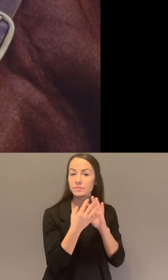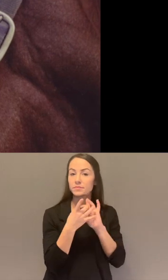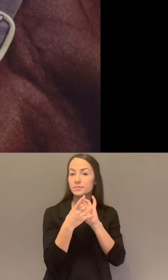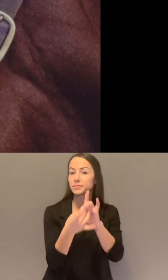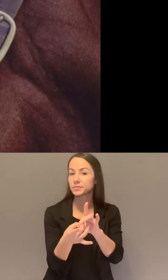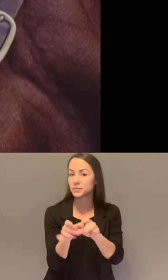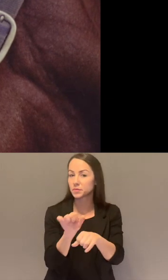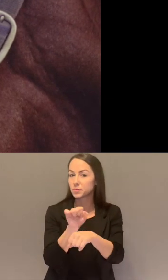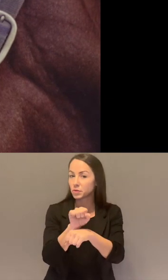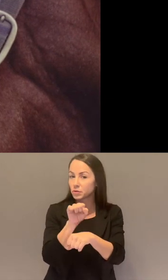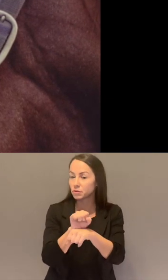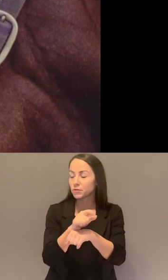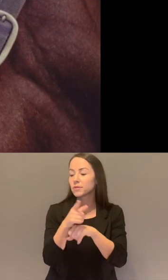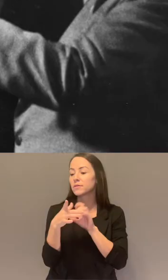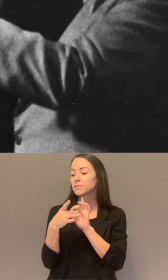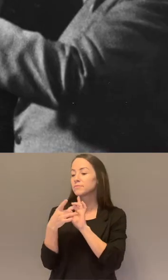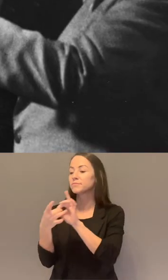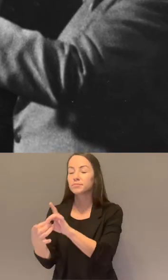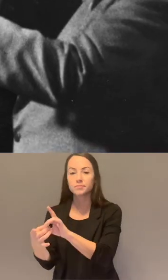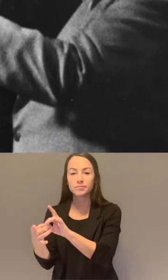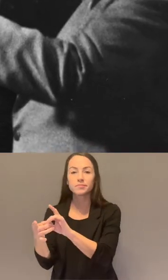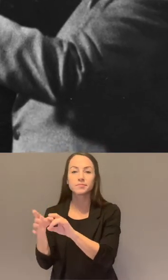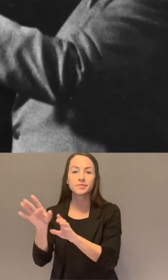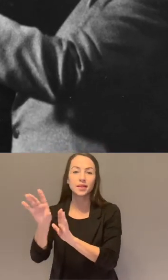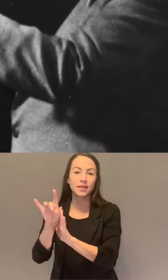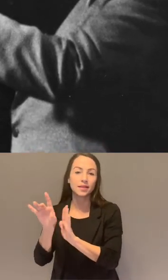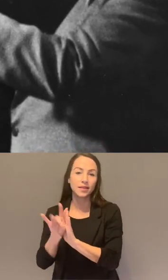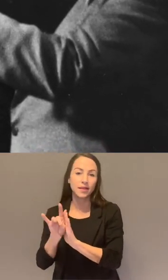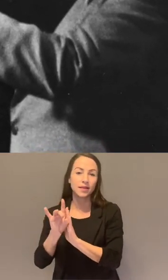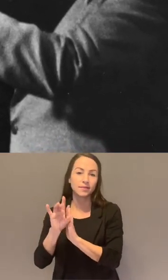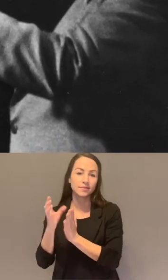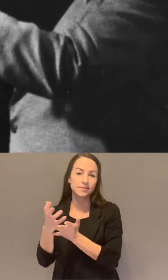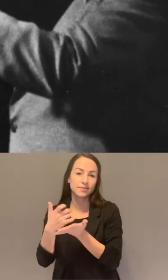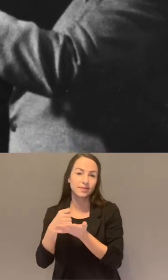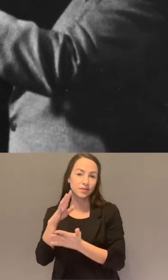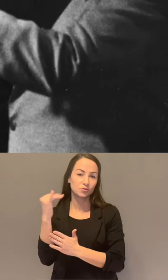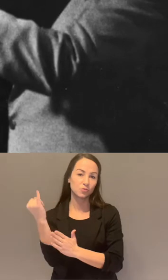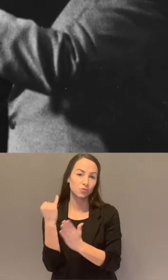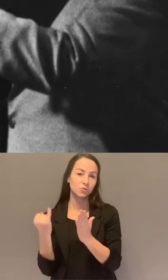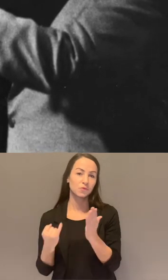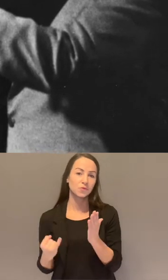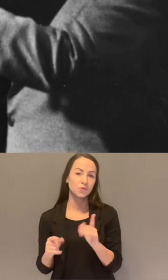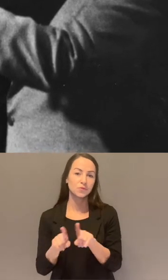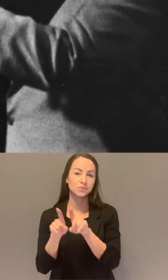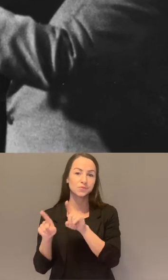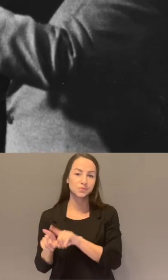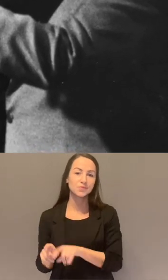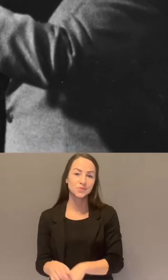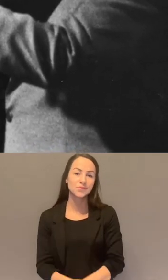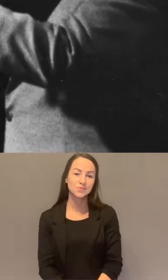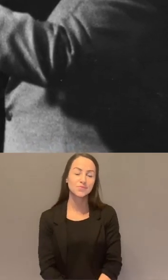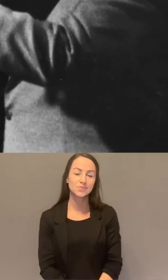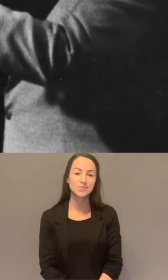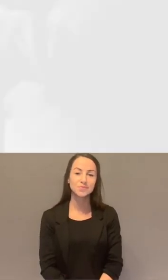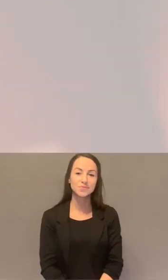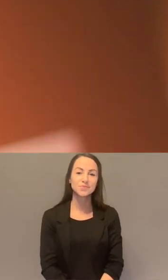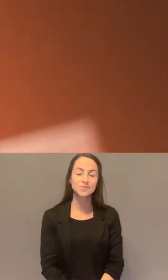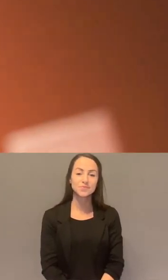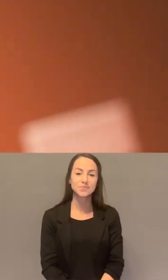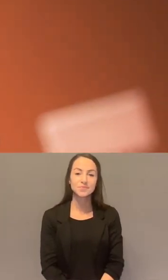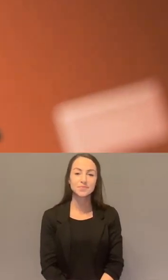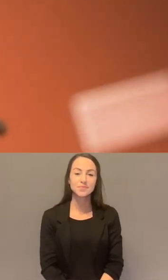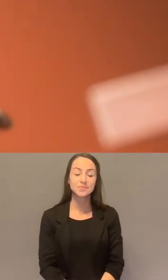with his family. He did it with his work ethic, and I think he did it with the collecting of artwork.